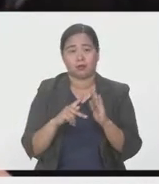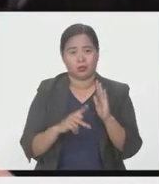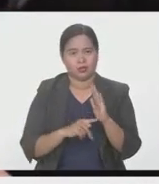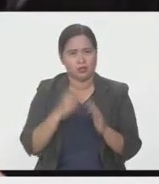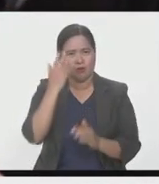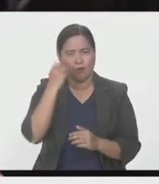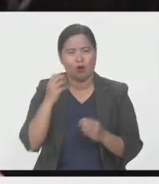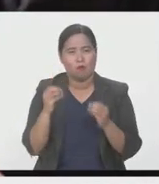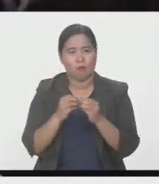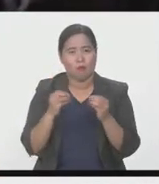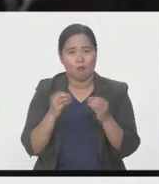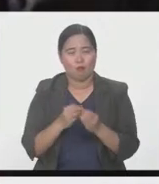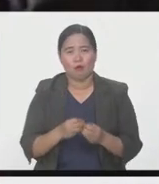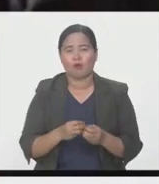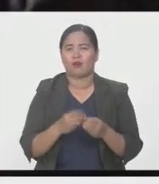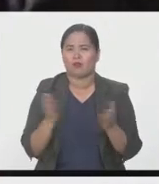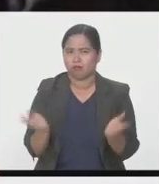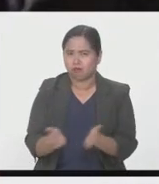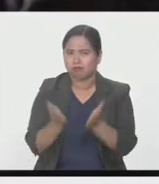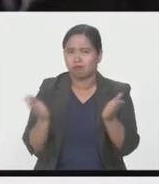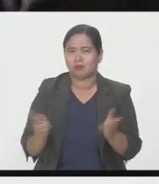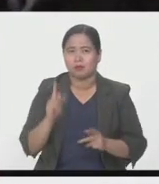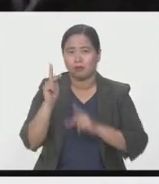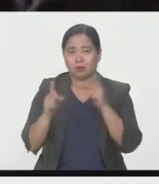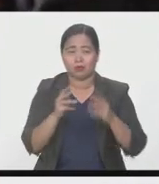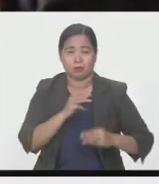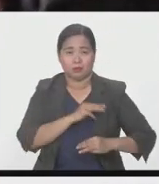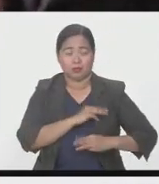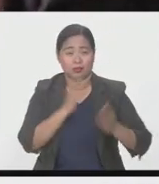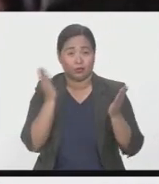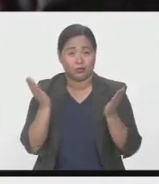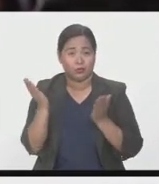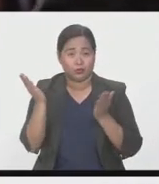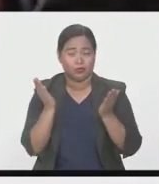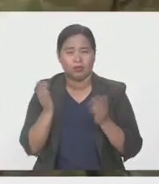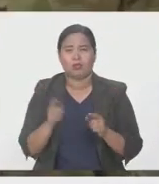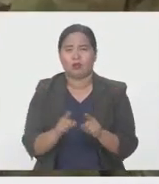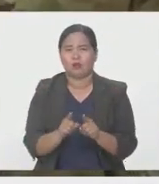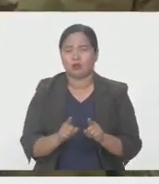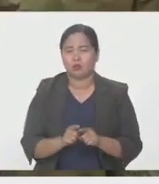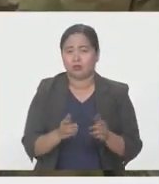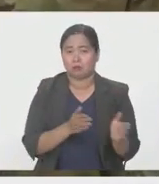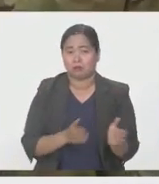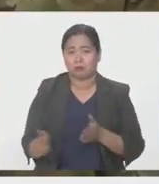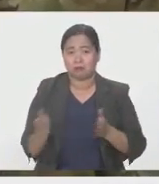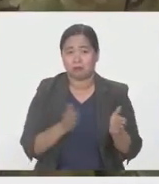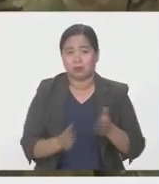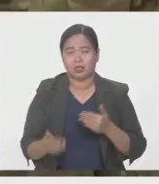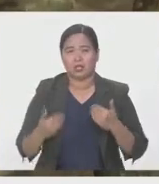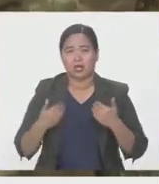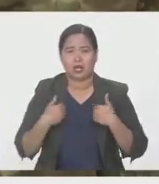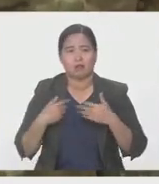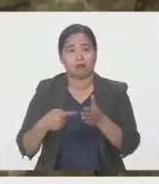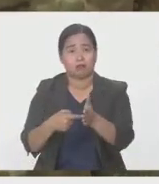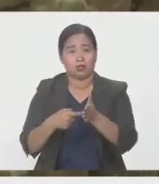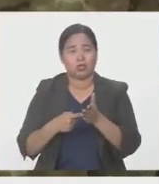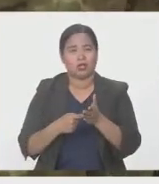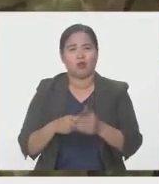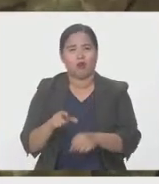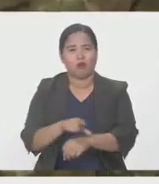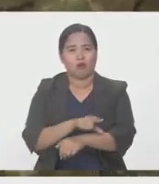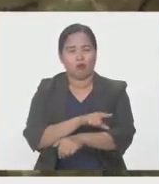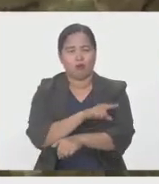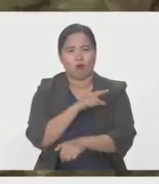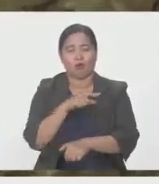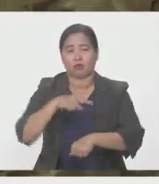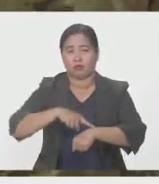to increase the participation of young people in military service. Under the revised plan, conscripts will be required to serve longer terms